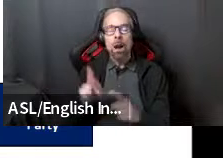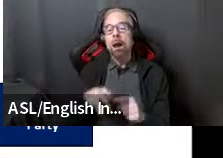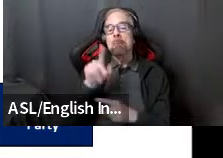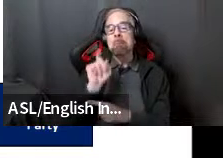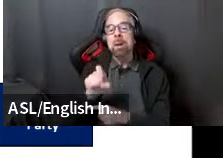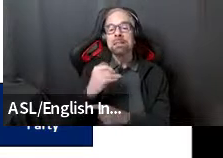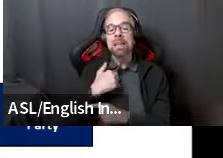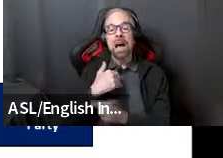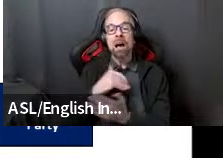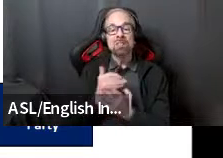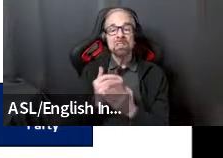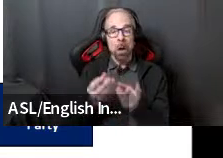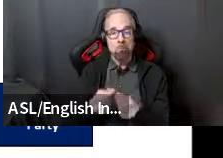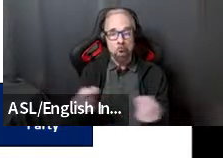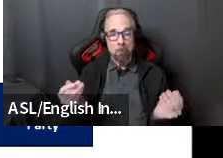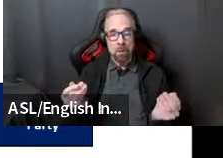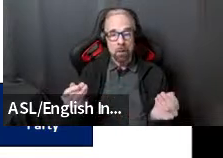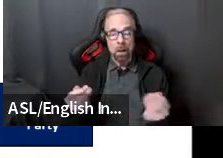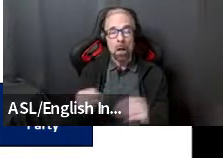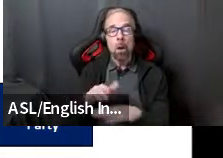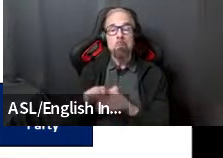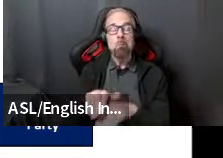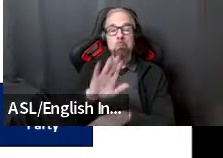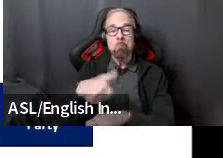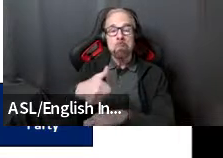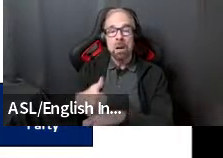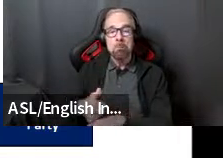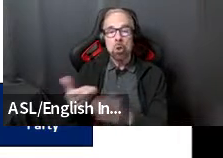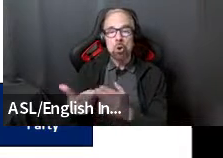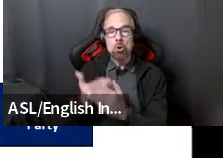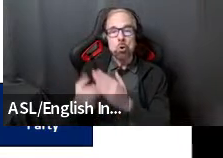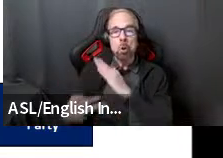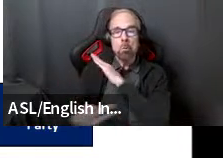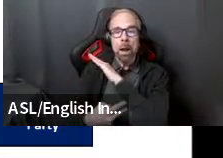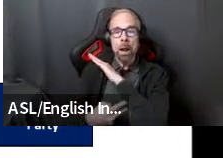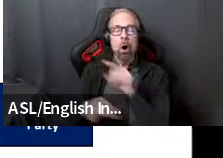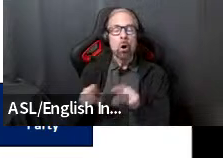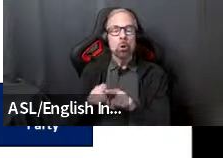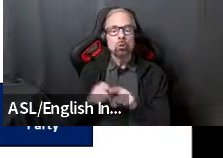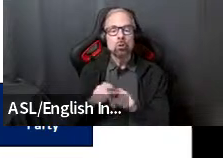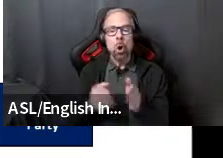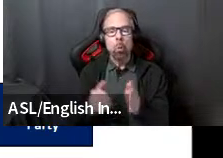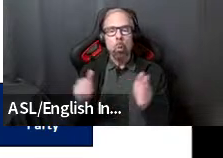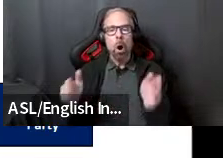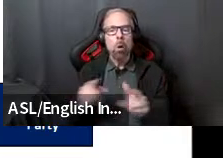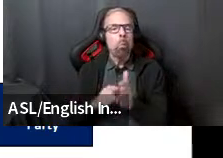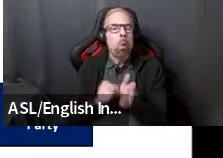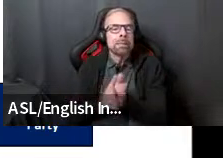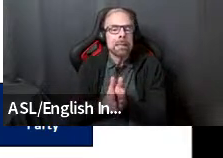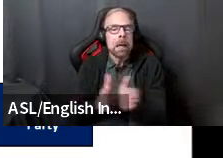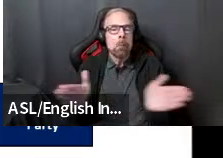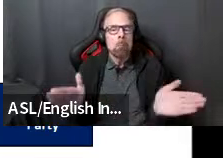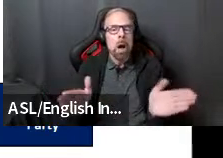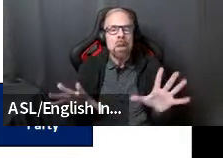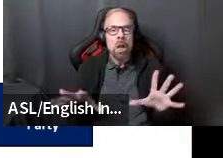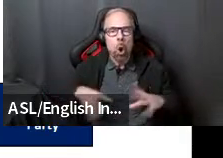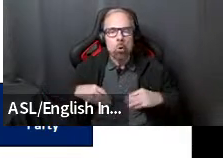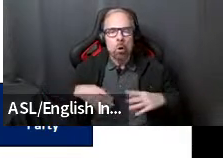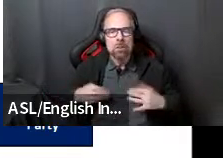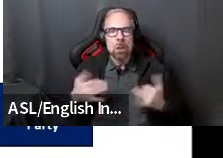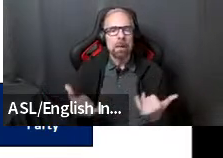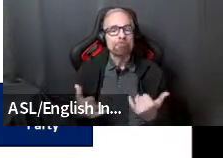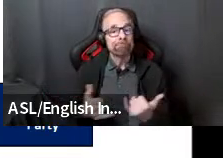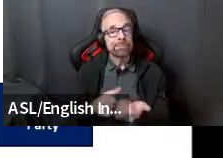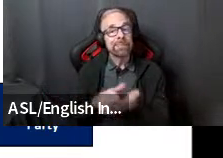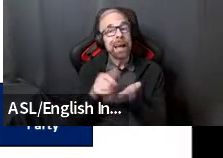some property to land the new bridges on and widen what's in public ownership, they're just coincidentally having